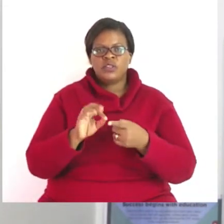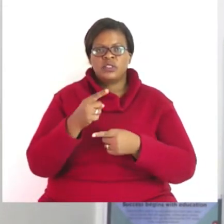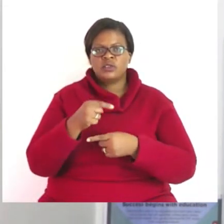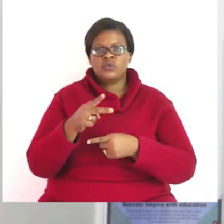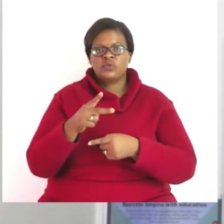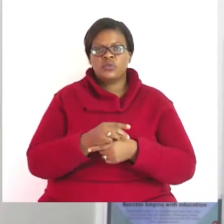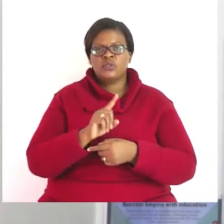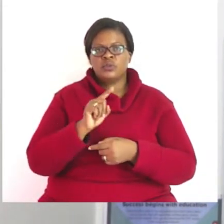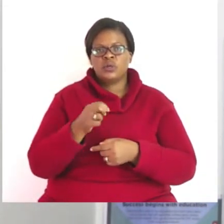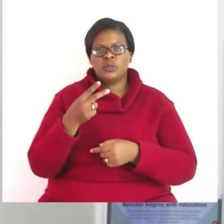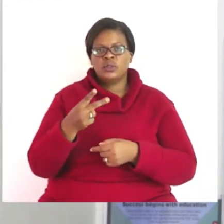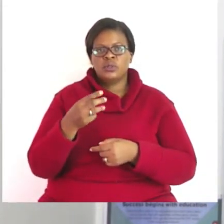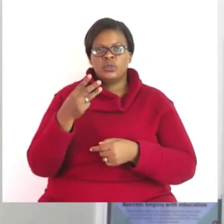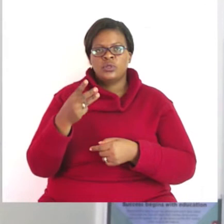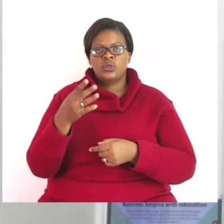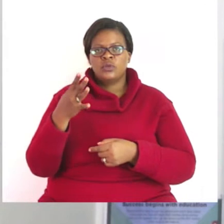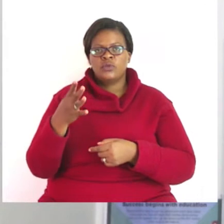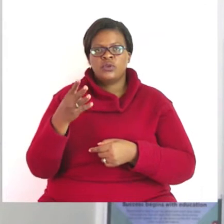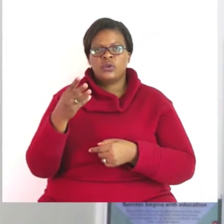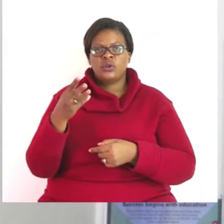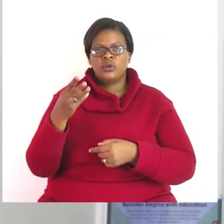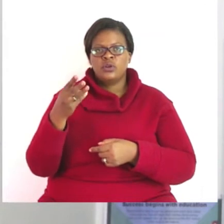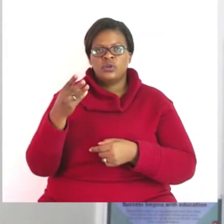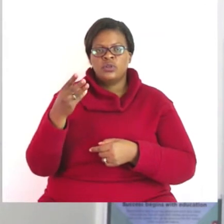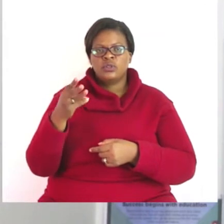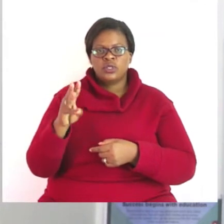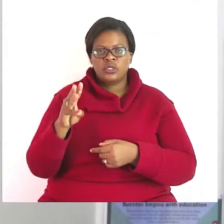1, 2, 3, 4, 6, and 12.